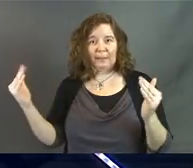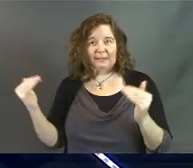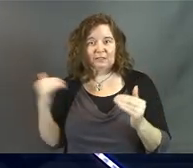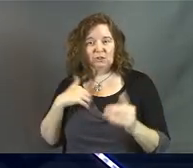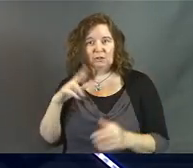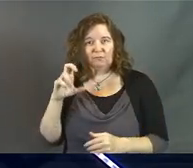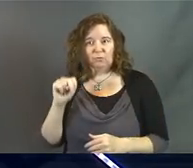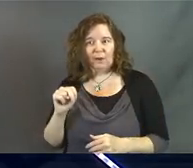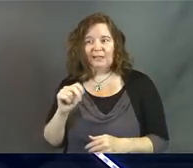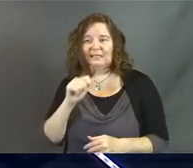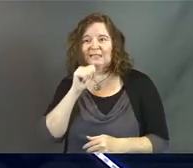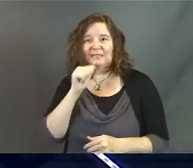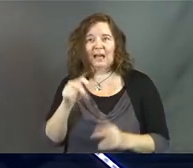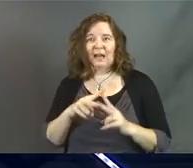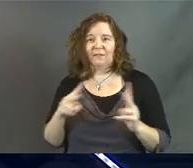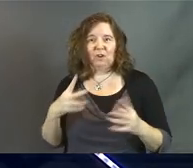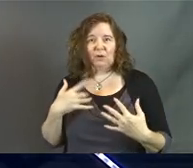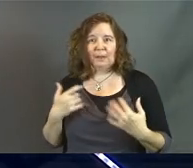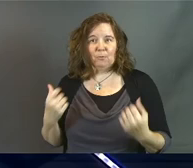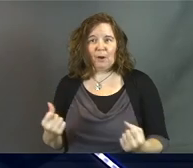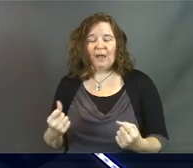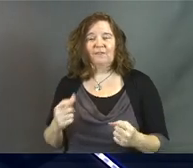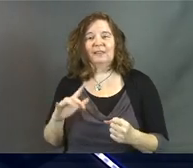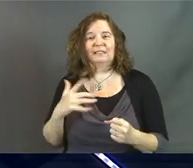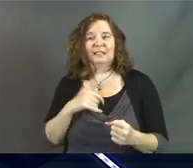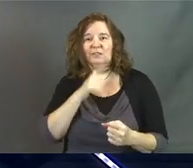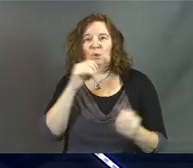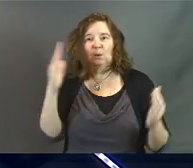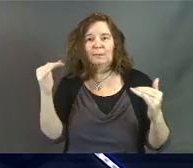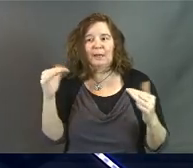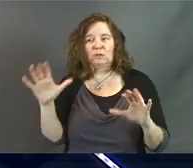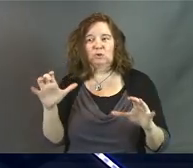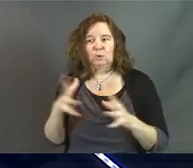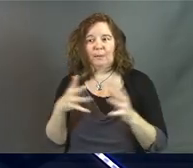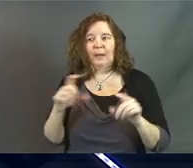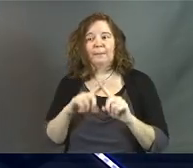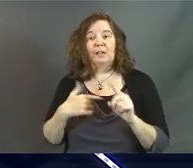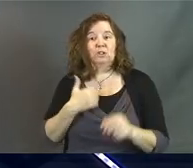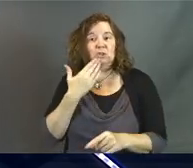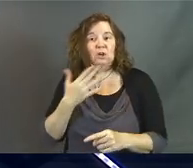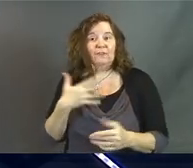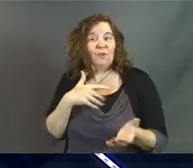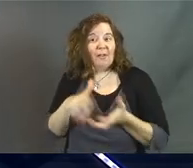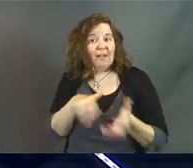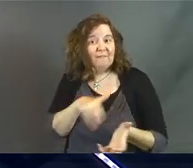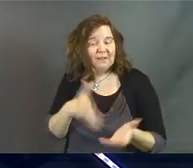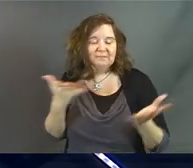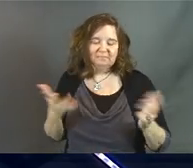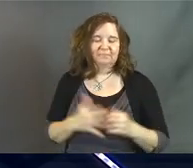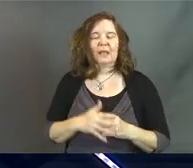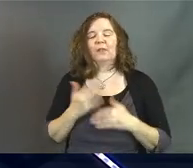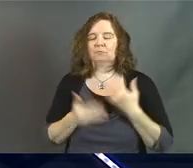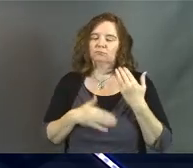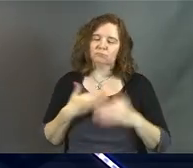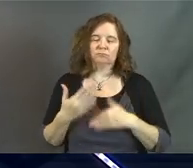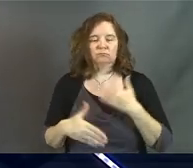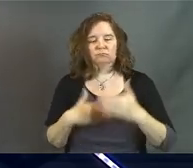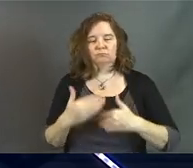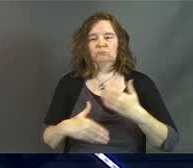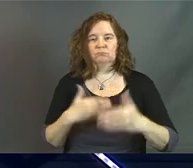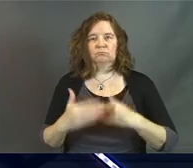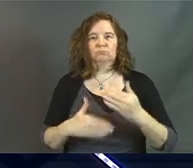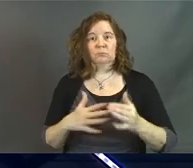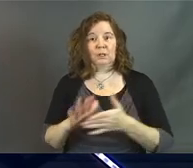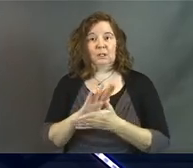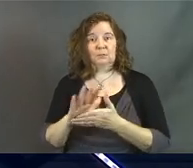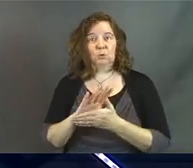expectations of Ron. He's not very brave. They just kind of don't expect him to do much, but he's good for a laugh. And then you keep going throughout